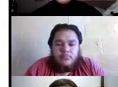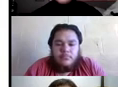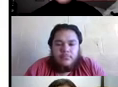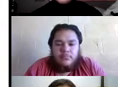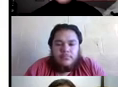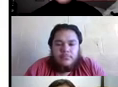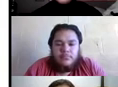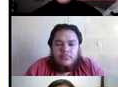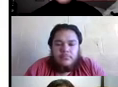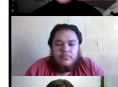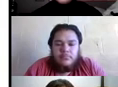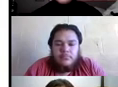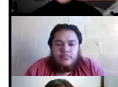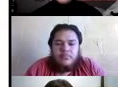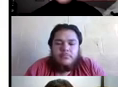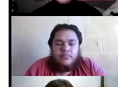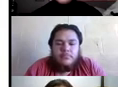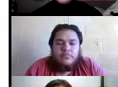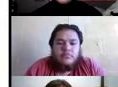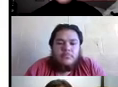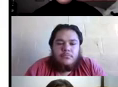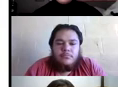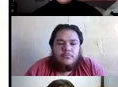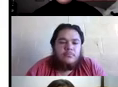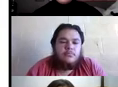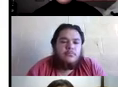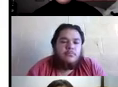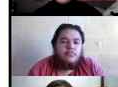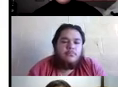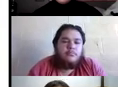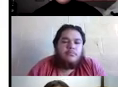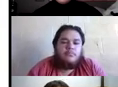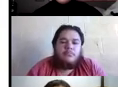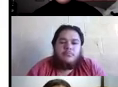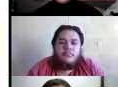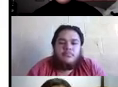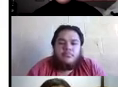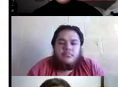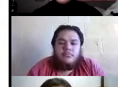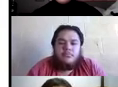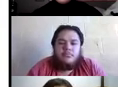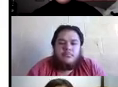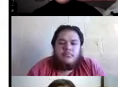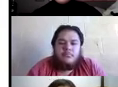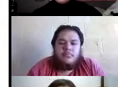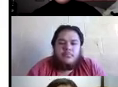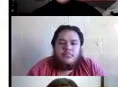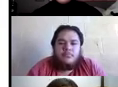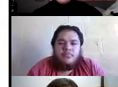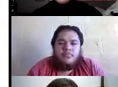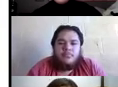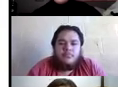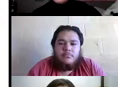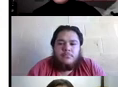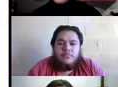that representation in teachers and in the curriculum. And so they wanted to create a university. However, they didn't get